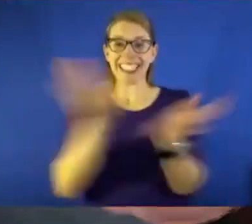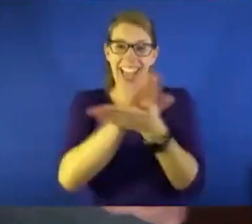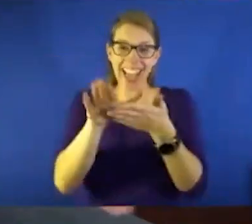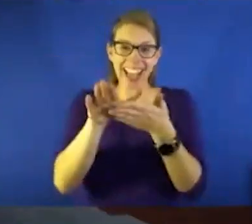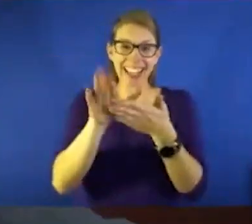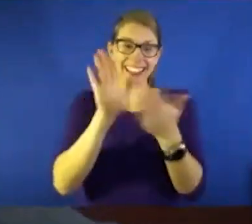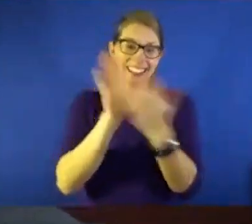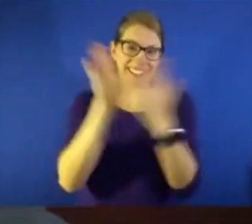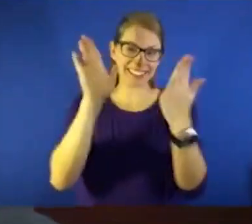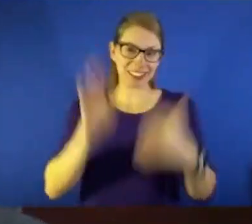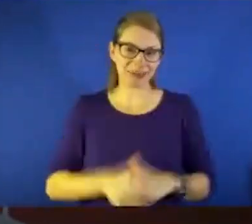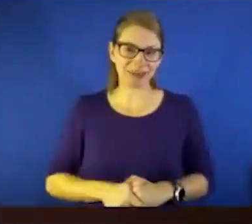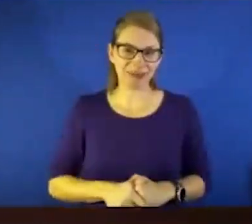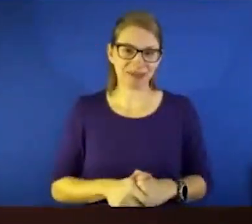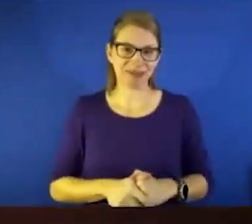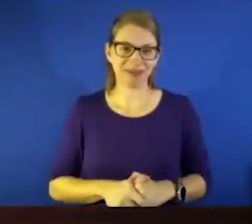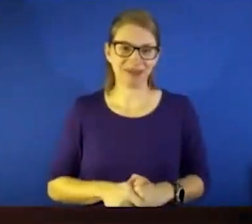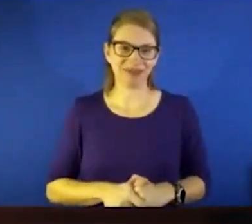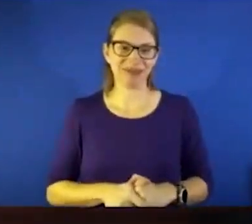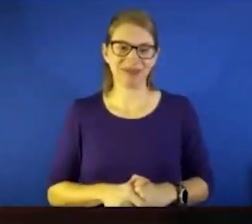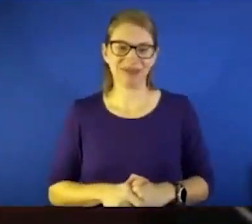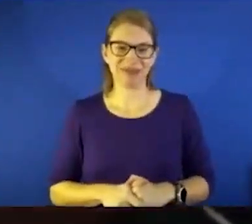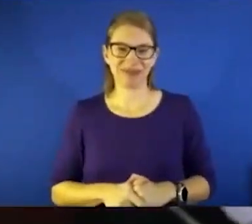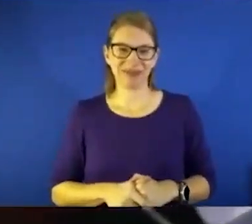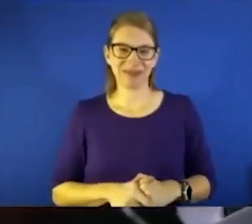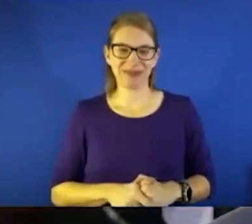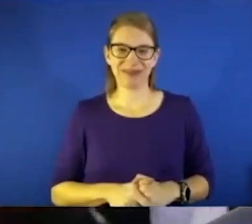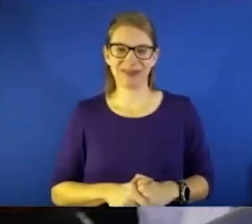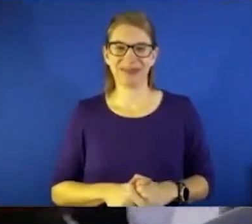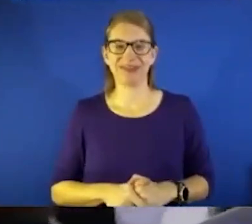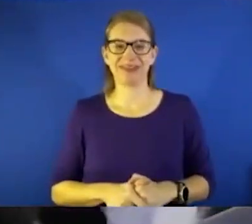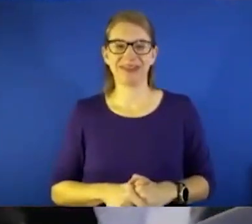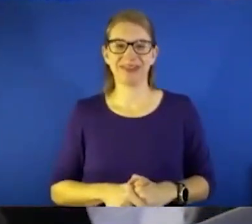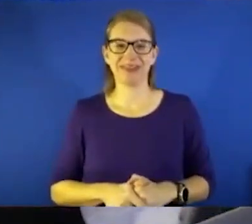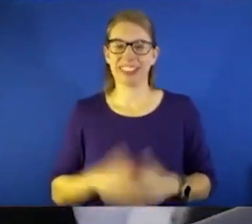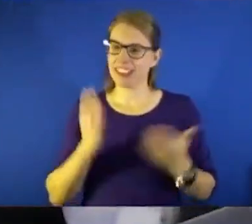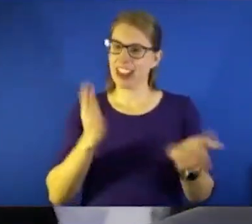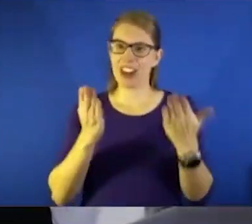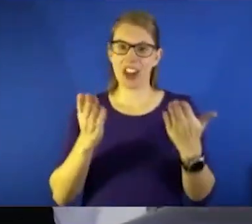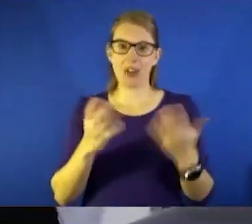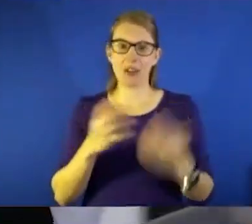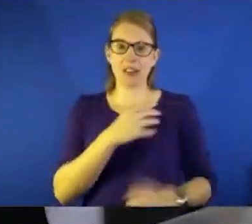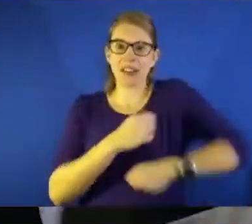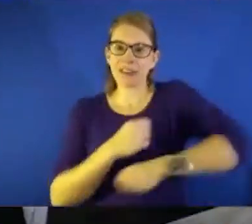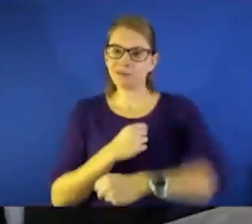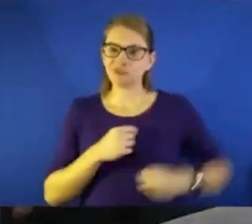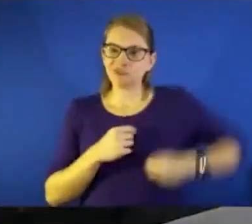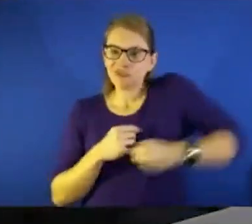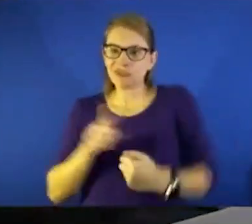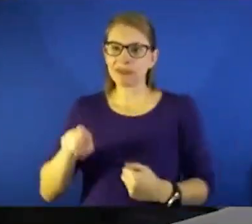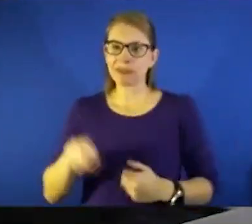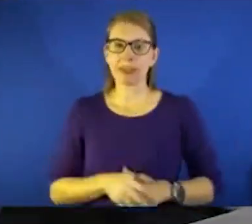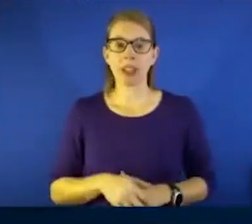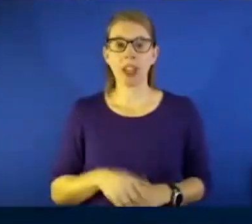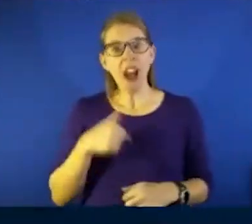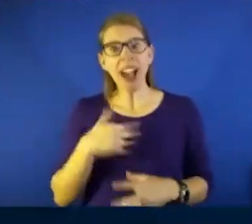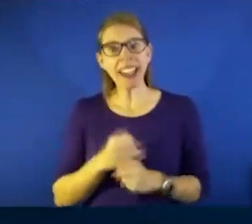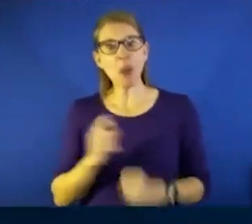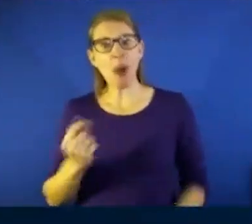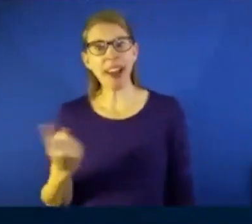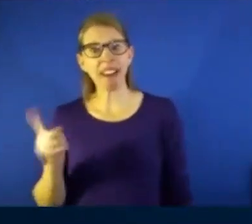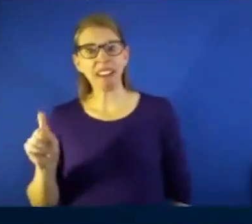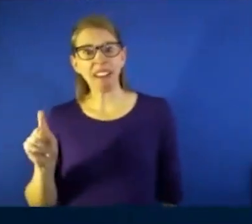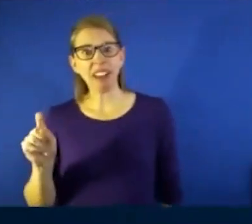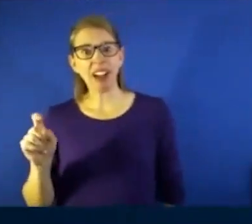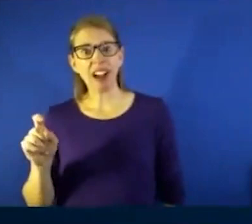Yeah. Good job. I got my band. There you go. I do Make get- sure you yeah. move your arm around. Do I get one? Oh, yeah. Do I get one? Oh, wait All right, Dom, you go hold Dom, on. You and just Andy.